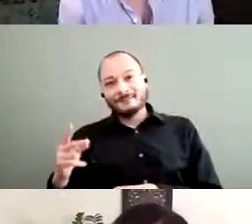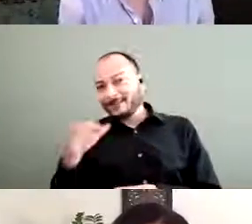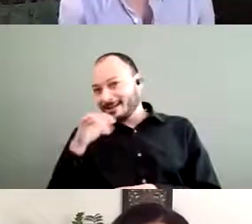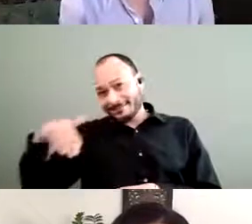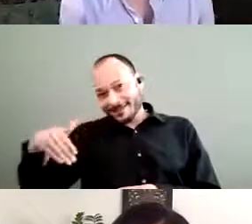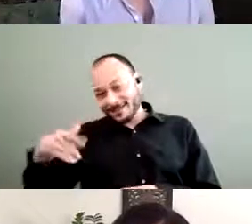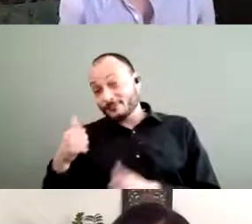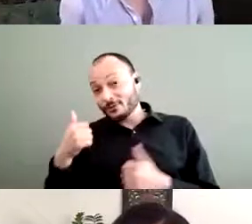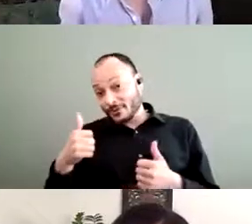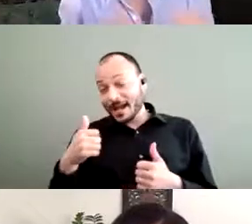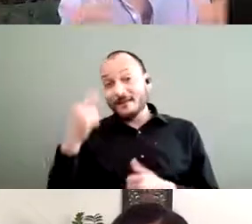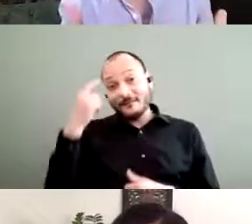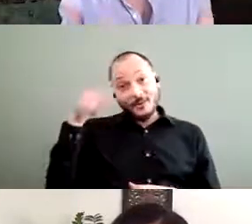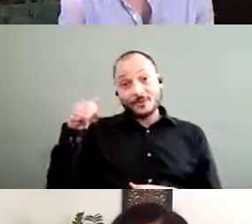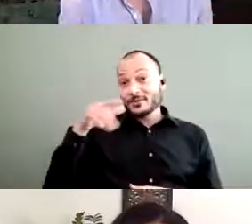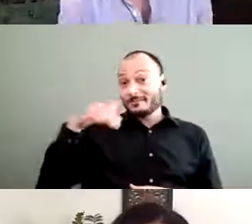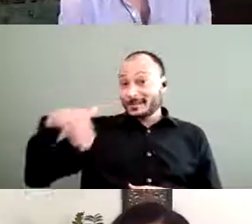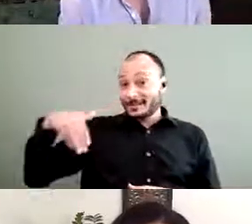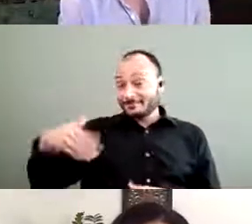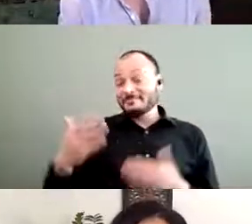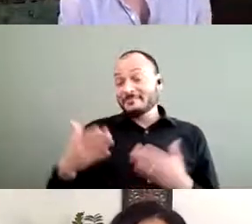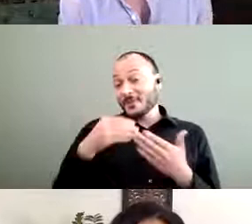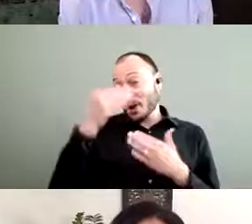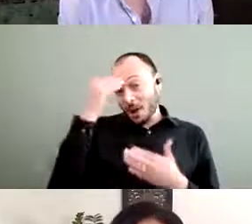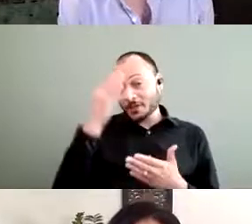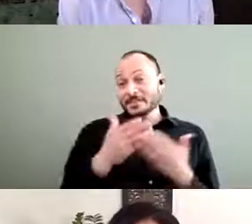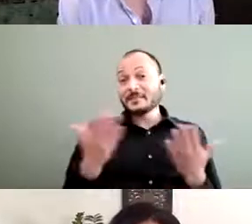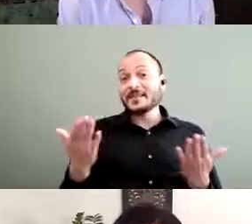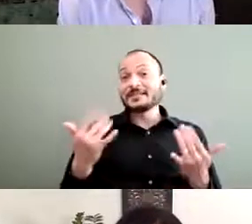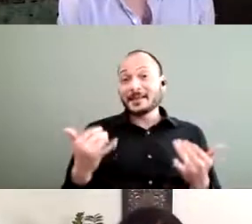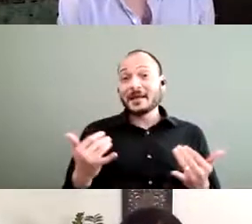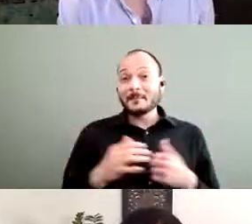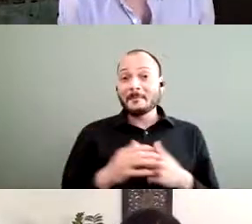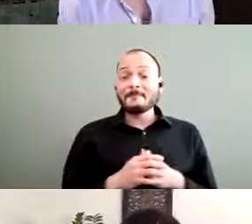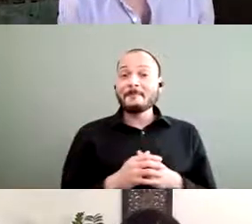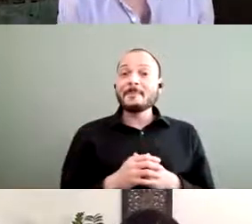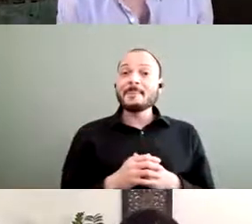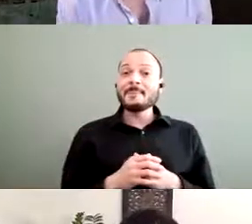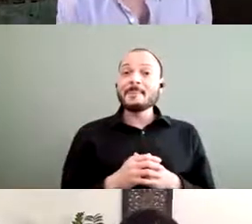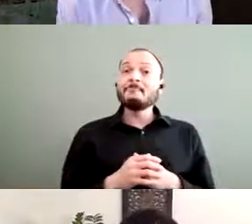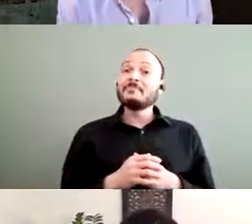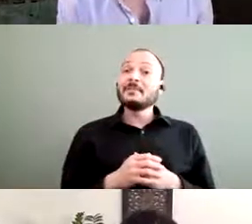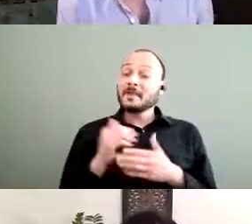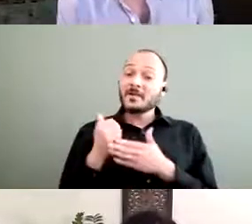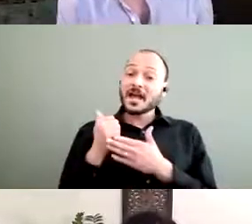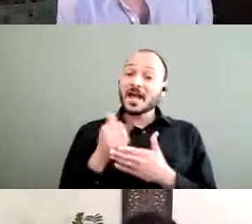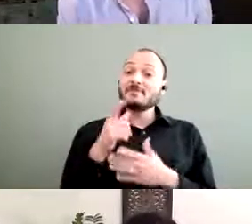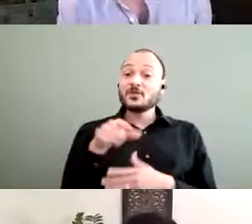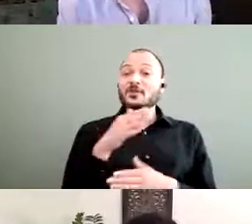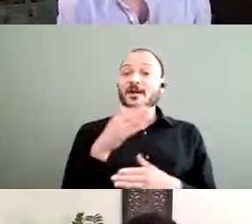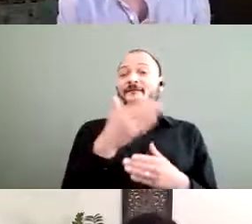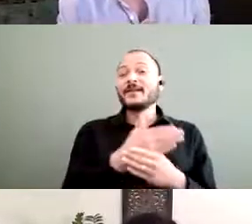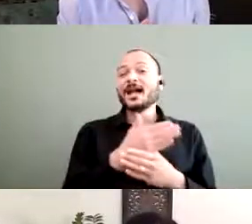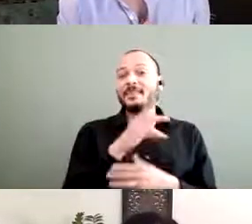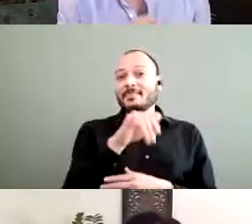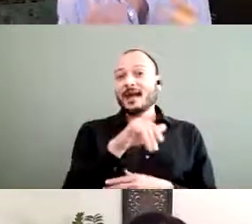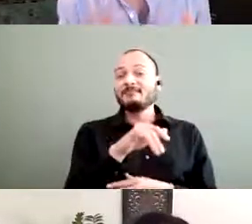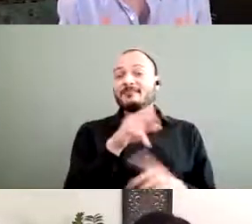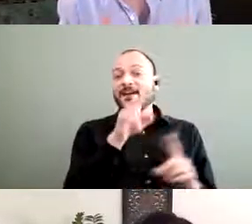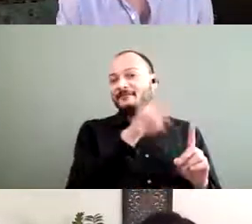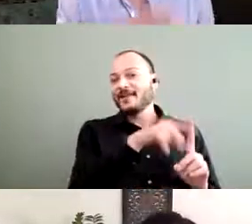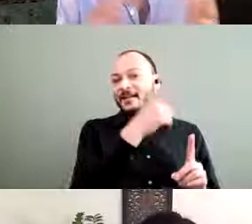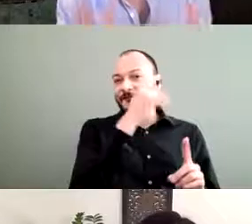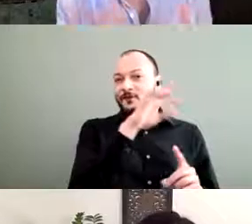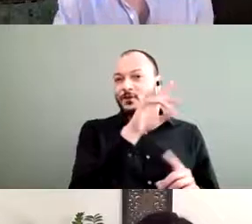because for those who haven't, you might learn some things today that will help you in filing those. And if you haven't because you don't think you need